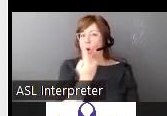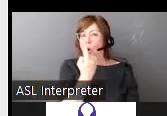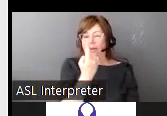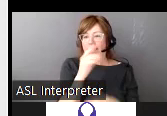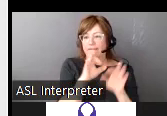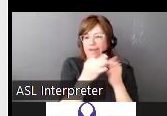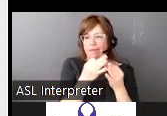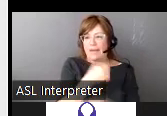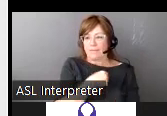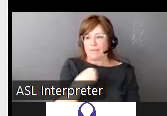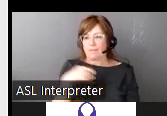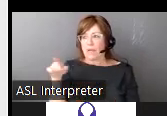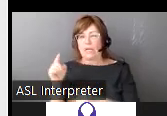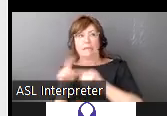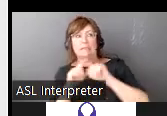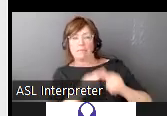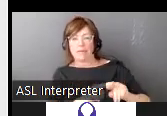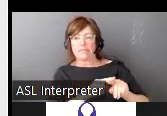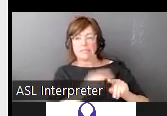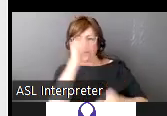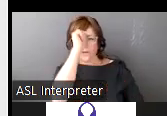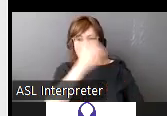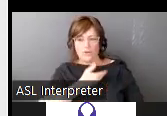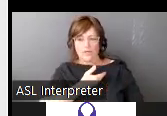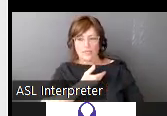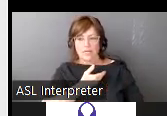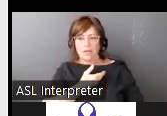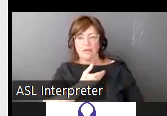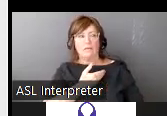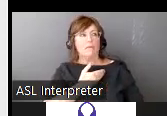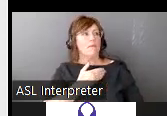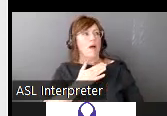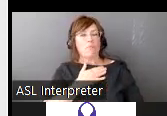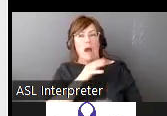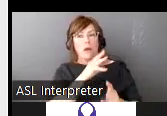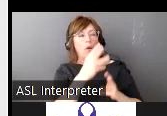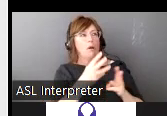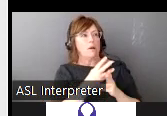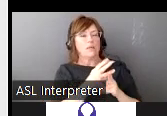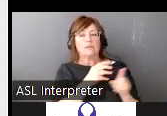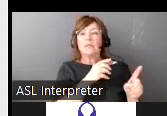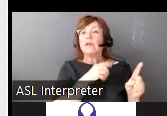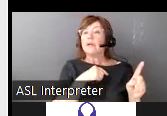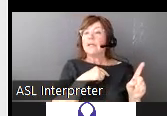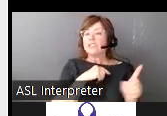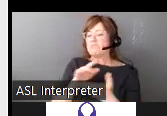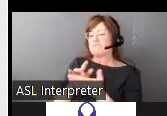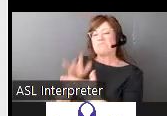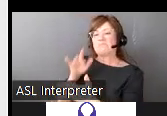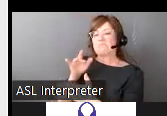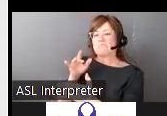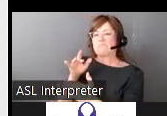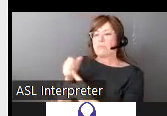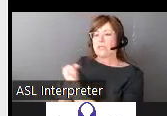The person really relies on their son. Their son is like the whole world to them. But it turns out the son abuses the